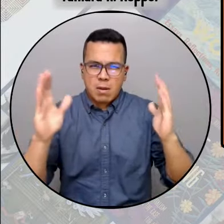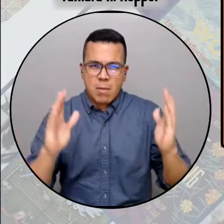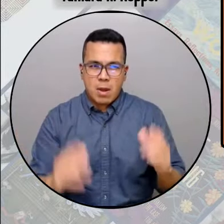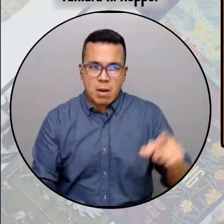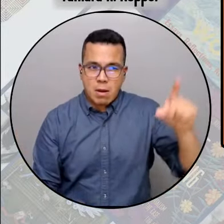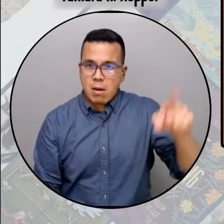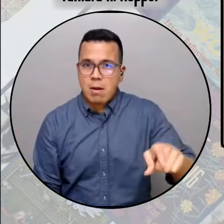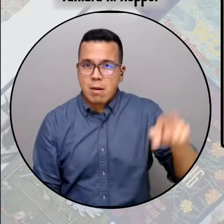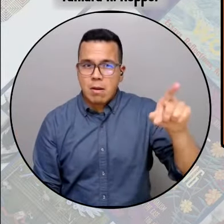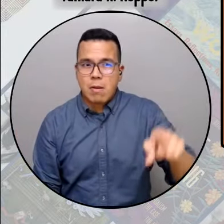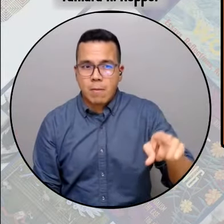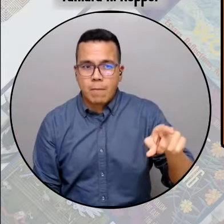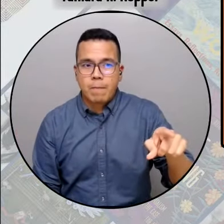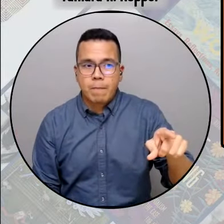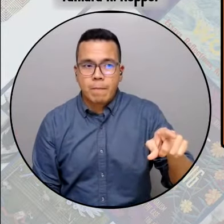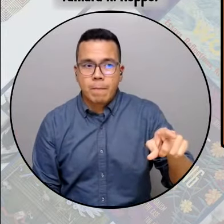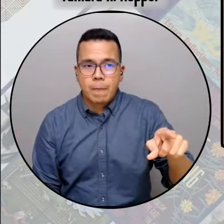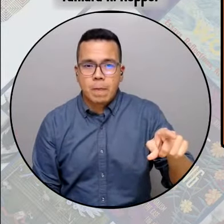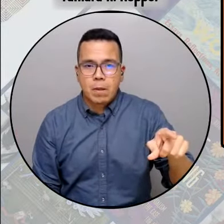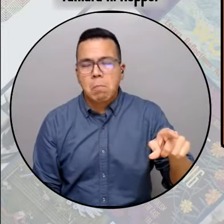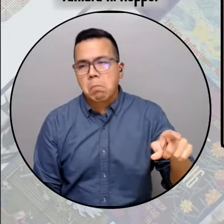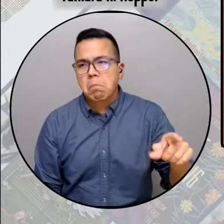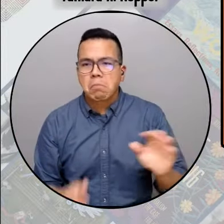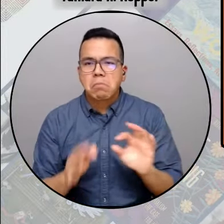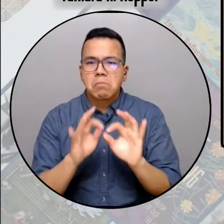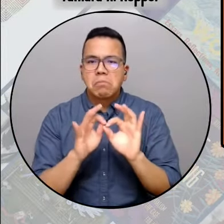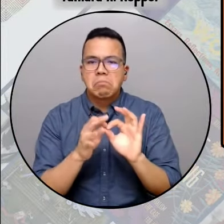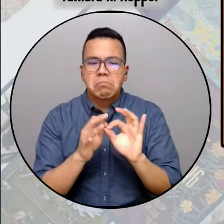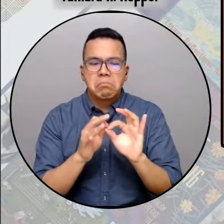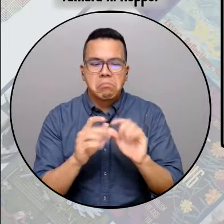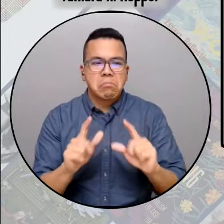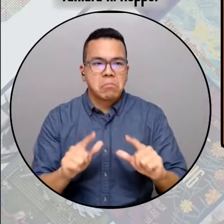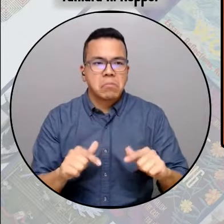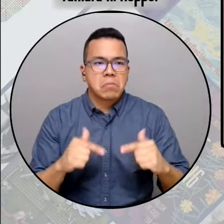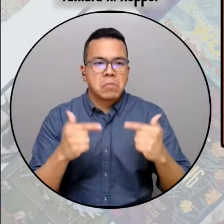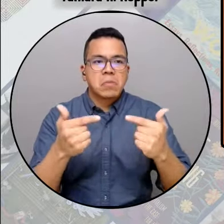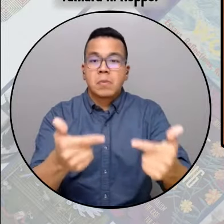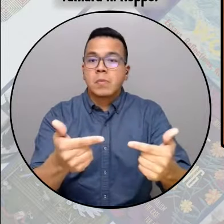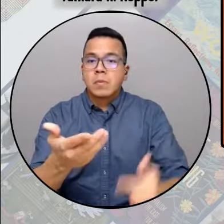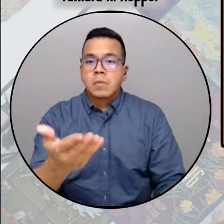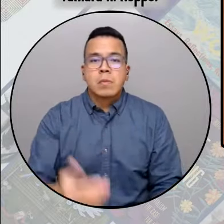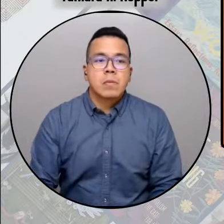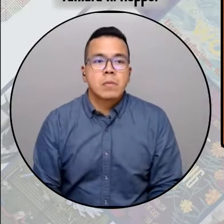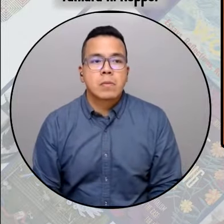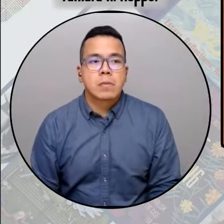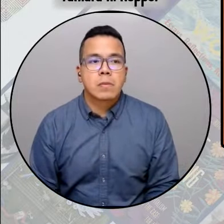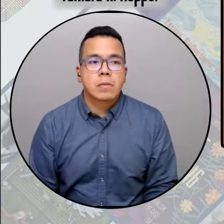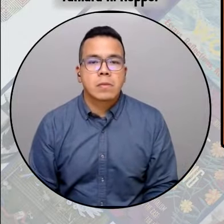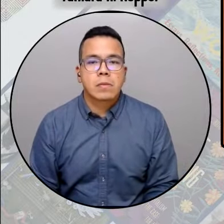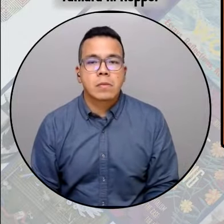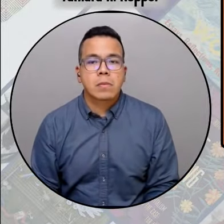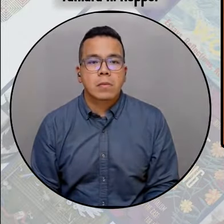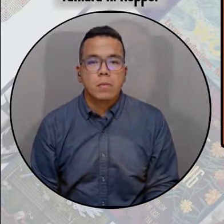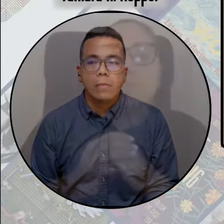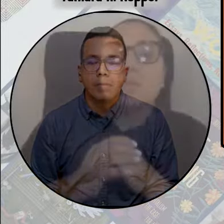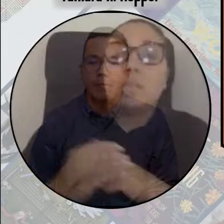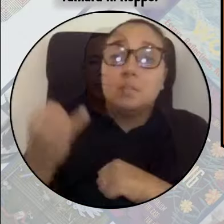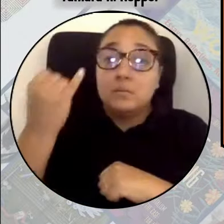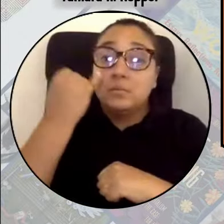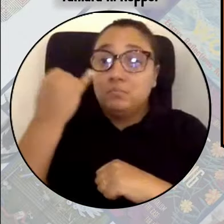2020. And so here, if we think about, U.S. Customs and Border Patrol, Border Protection,